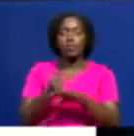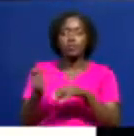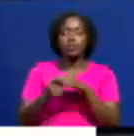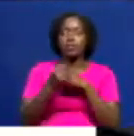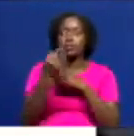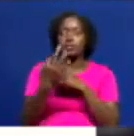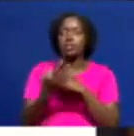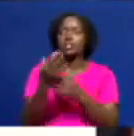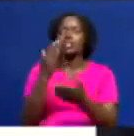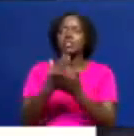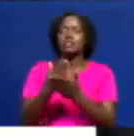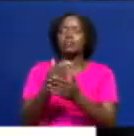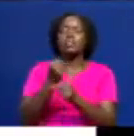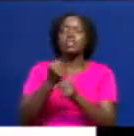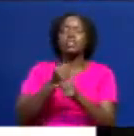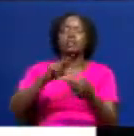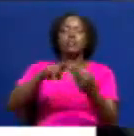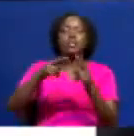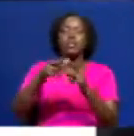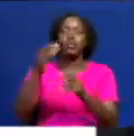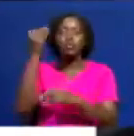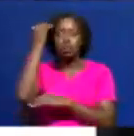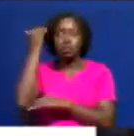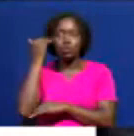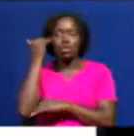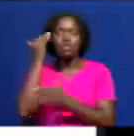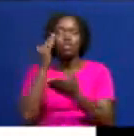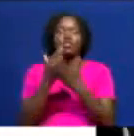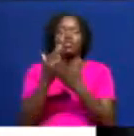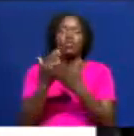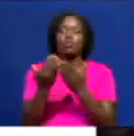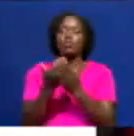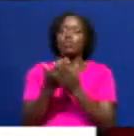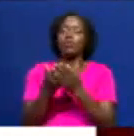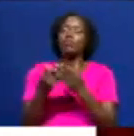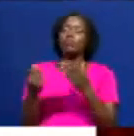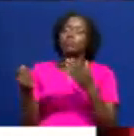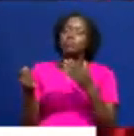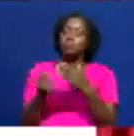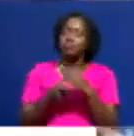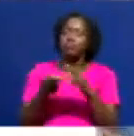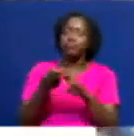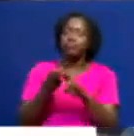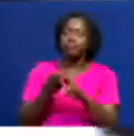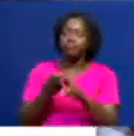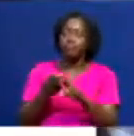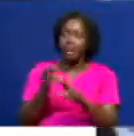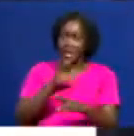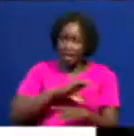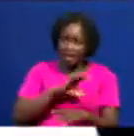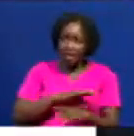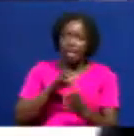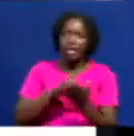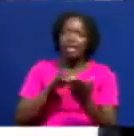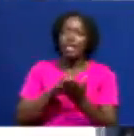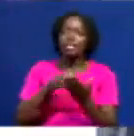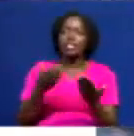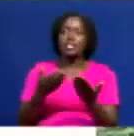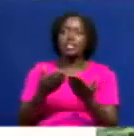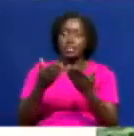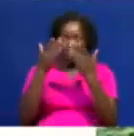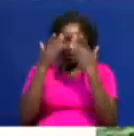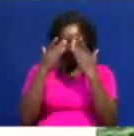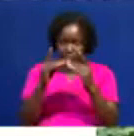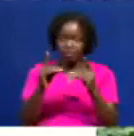but stopped by the Labor Relations Court and barred from drawing any salaries until a case that had been lodged is